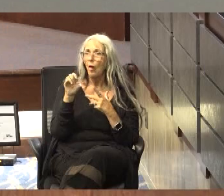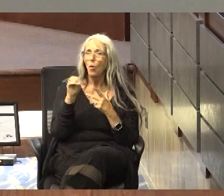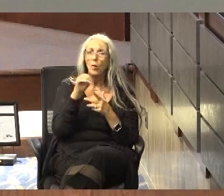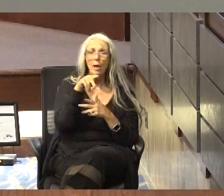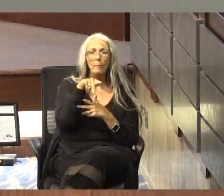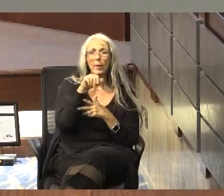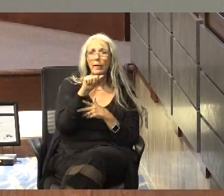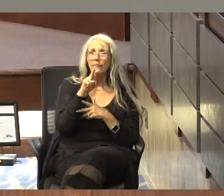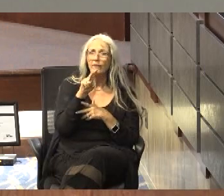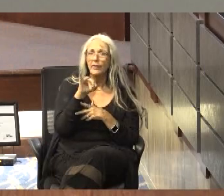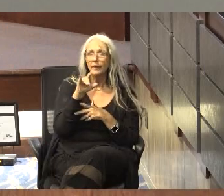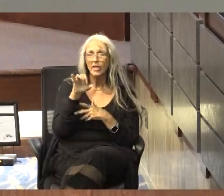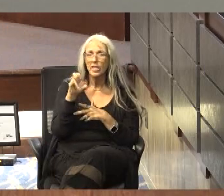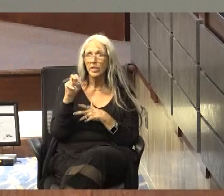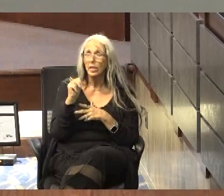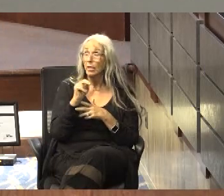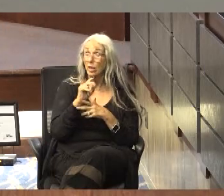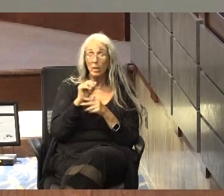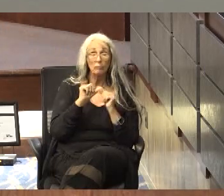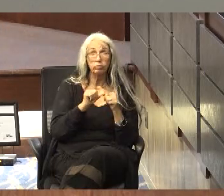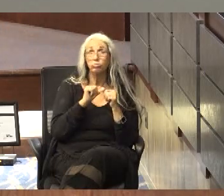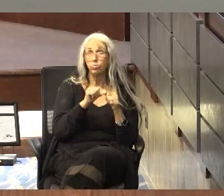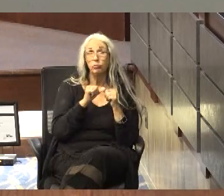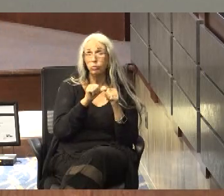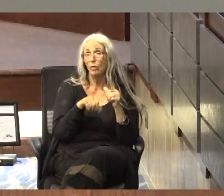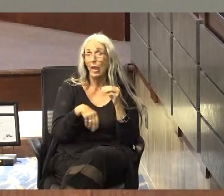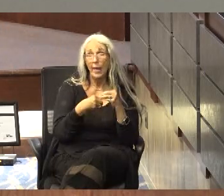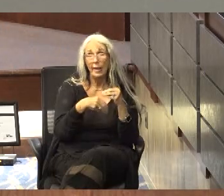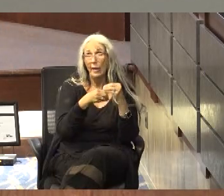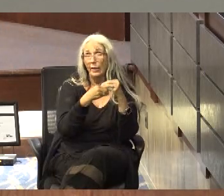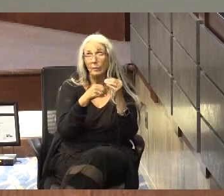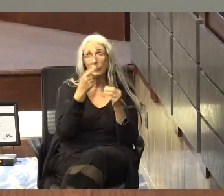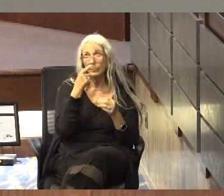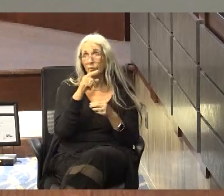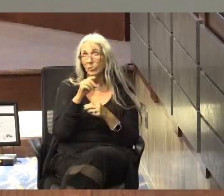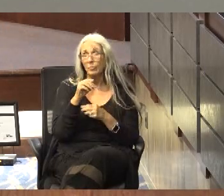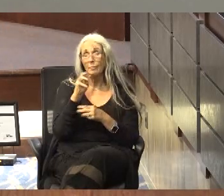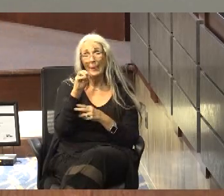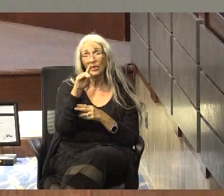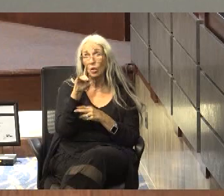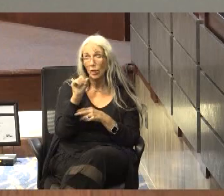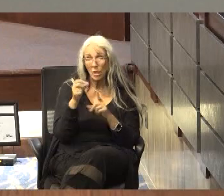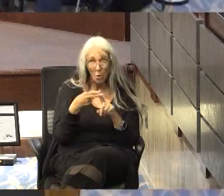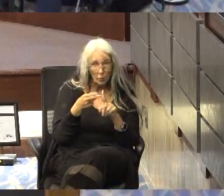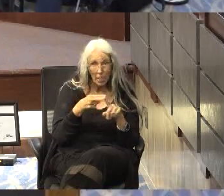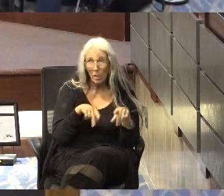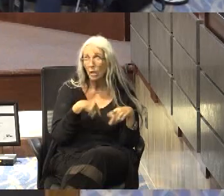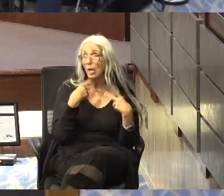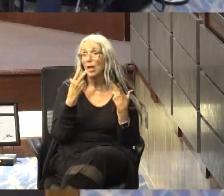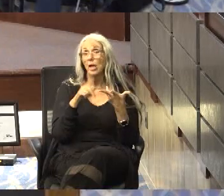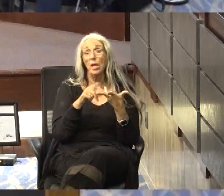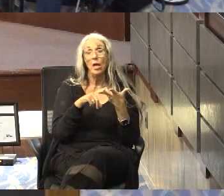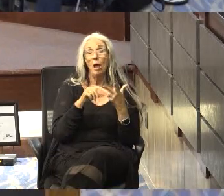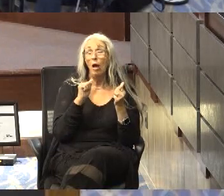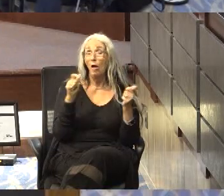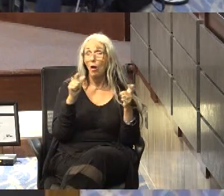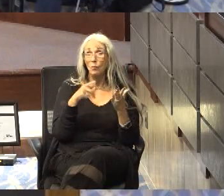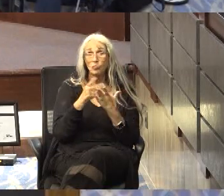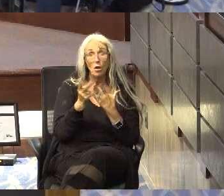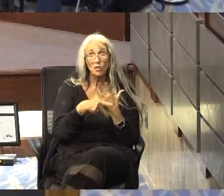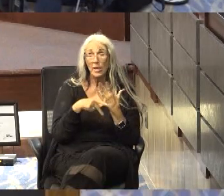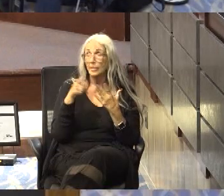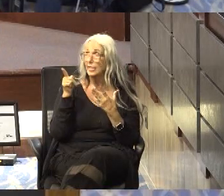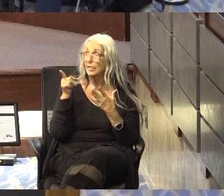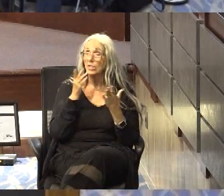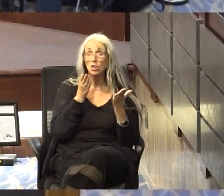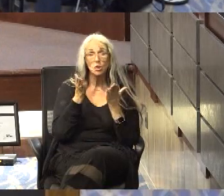going. And I will, because you got Marriott AC opening soon, and Magnolia Hotel, and the Magnolia headquarters. Those are all projects that Kent